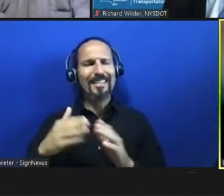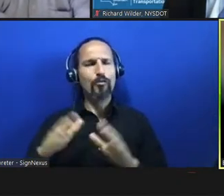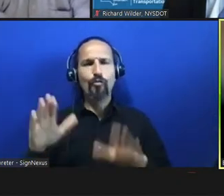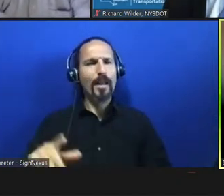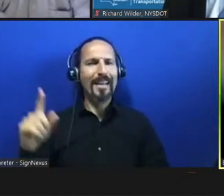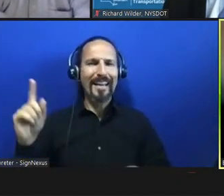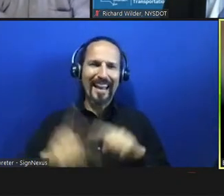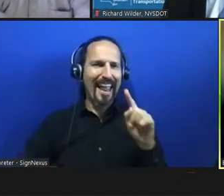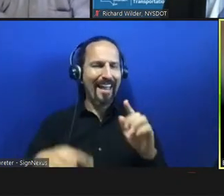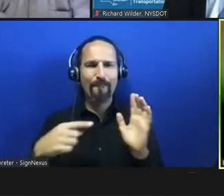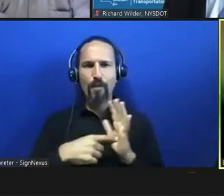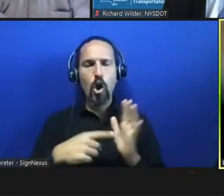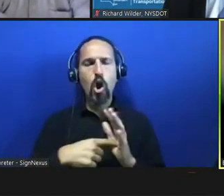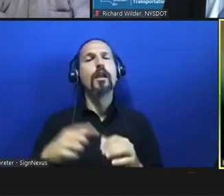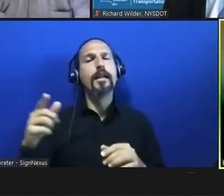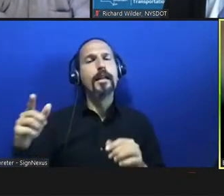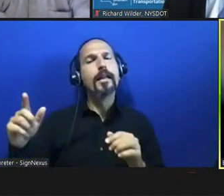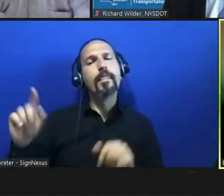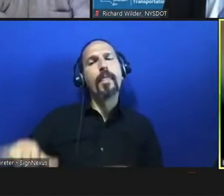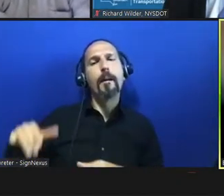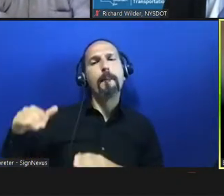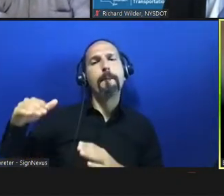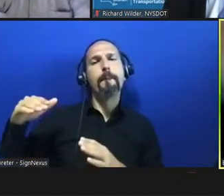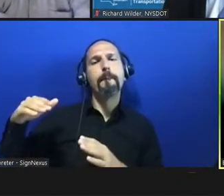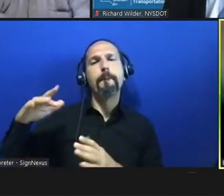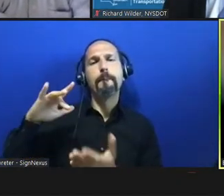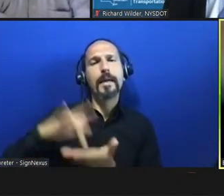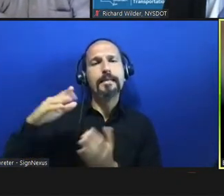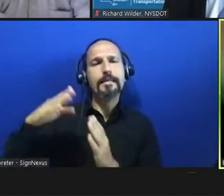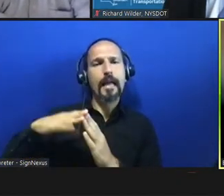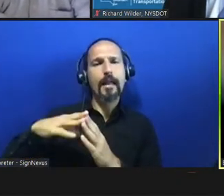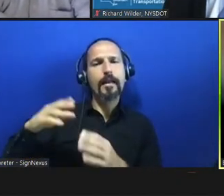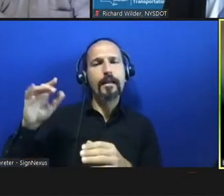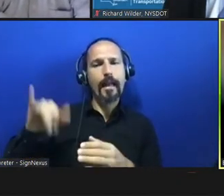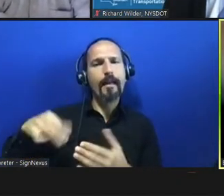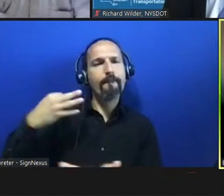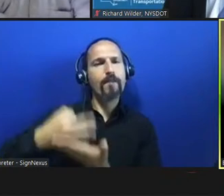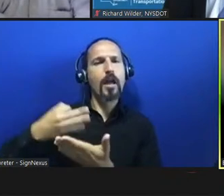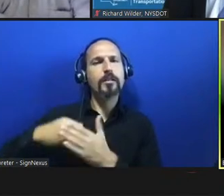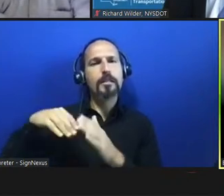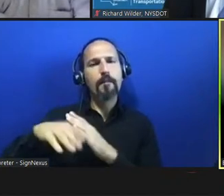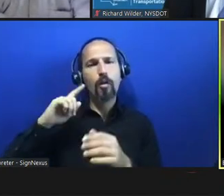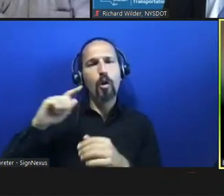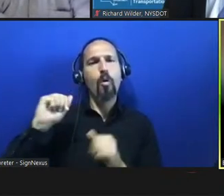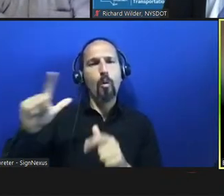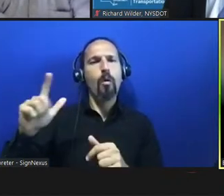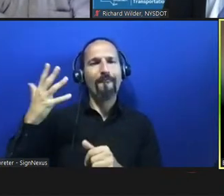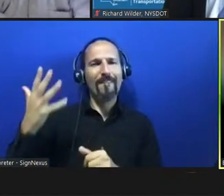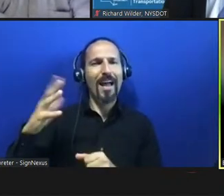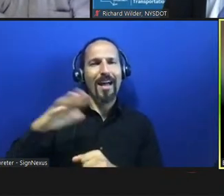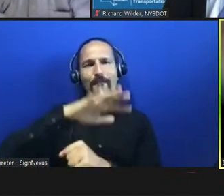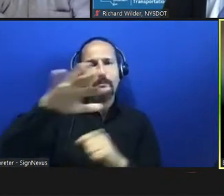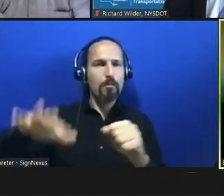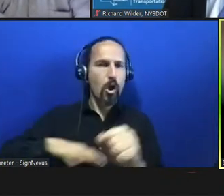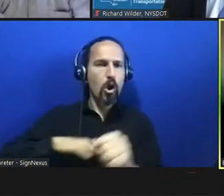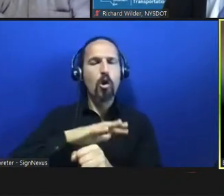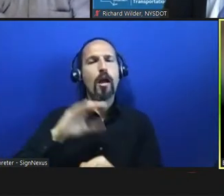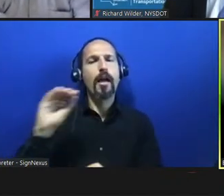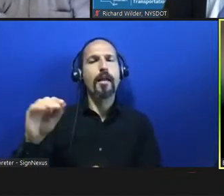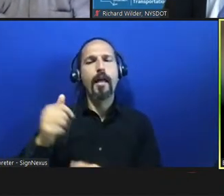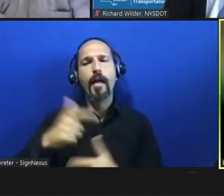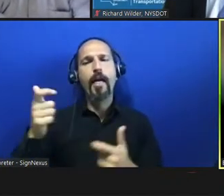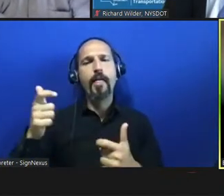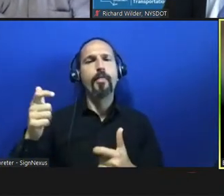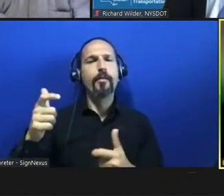we need to keep Midtown financially accessible for people from all five boroughs the greater New York metropolitan area